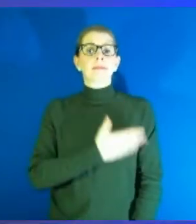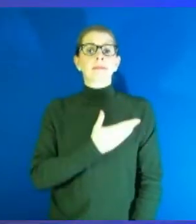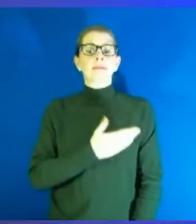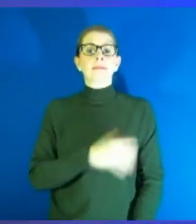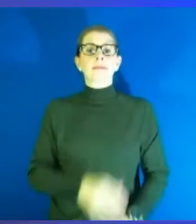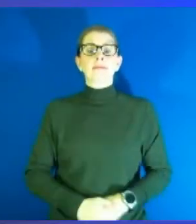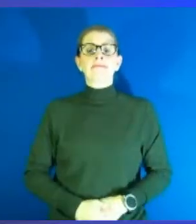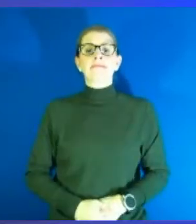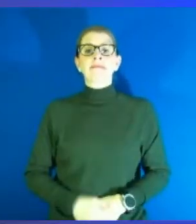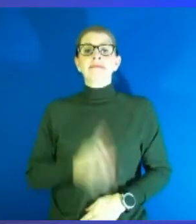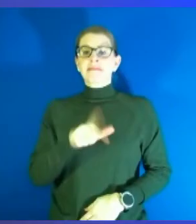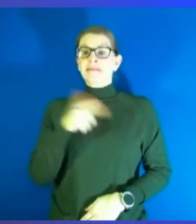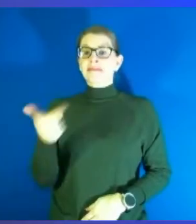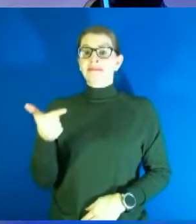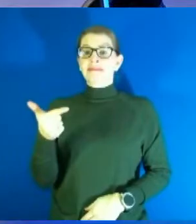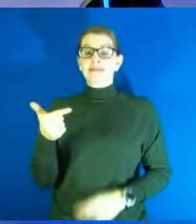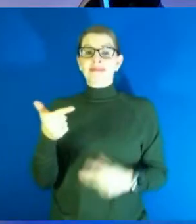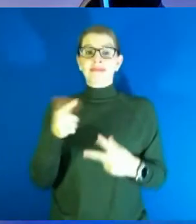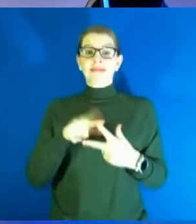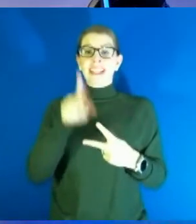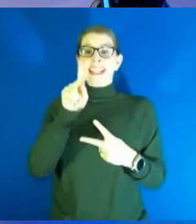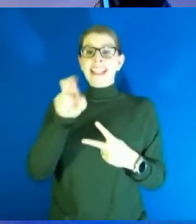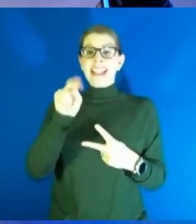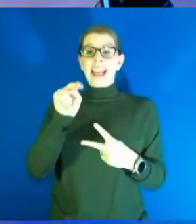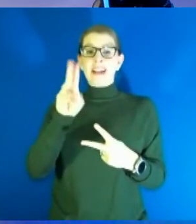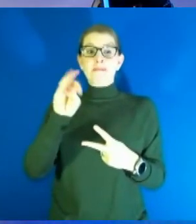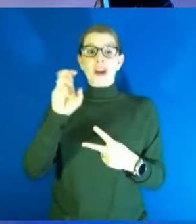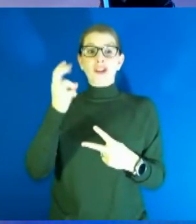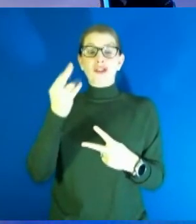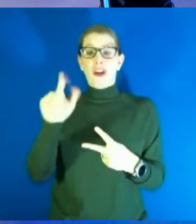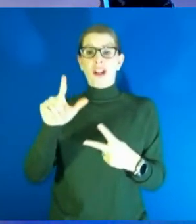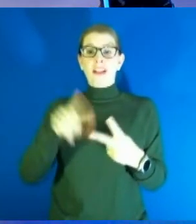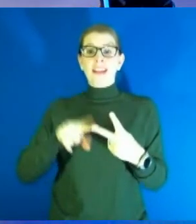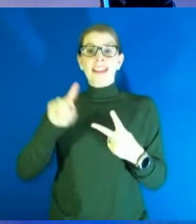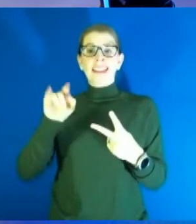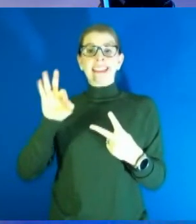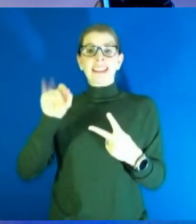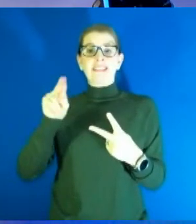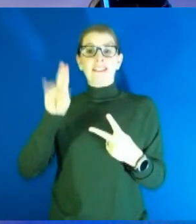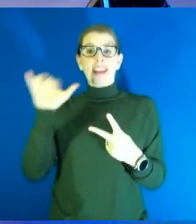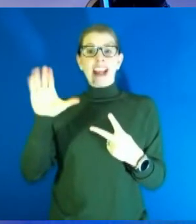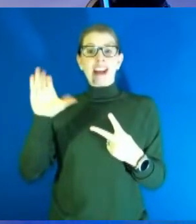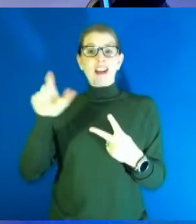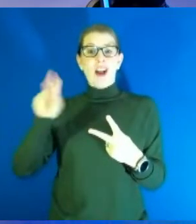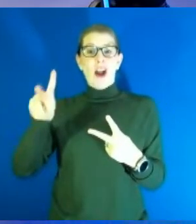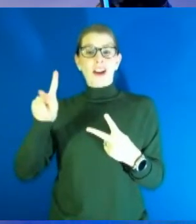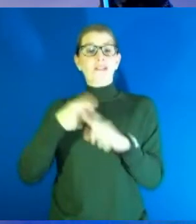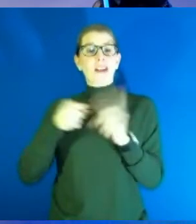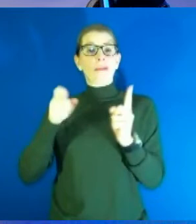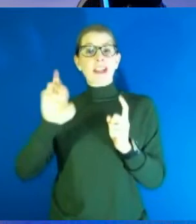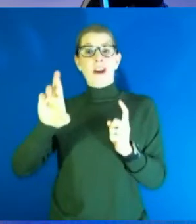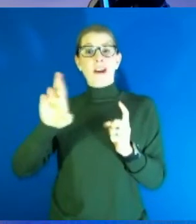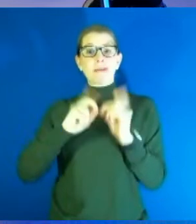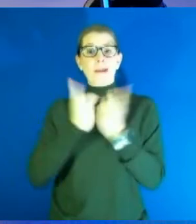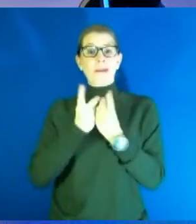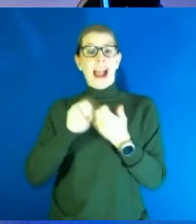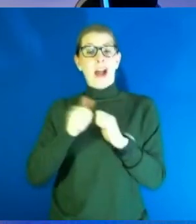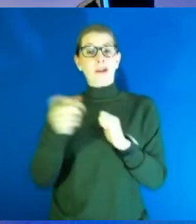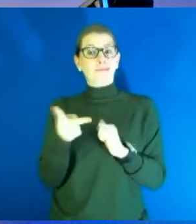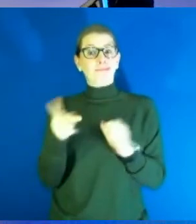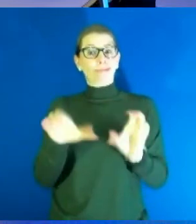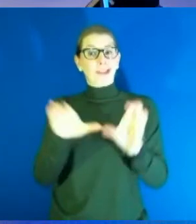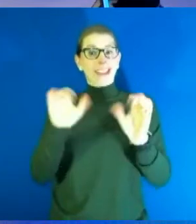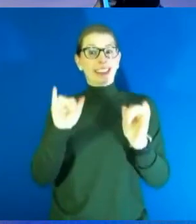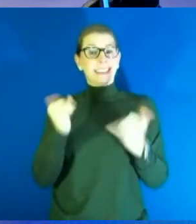Let's turn to our guests now, Dr. Ken Marshall and Nurse Tiffany Clark, both from our emergency department. How are you both doing today? Doing great. Well,